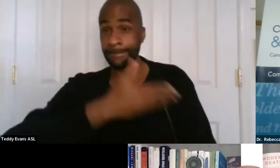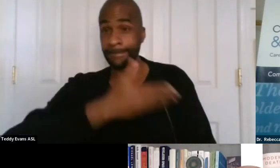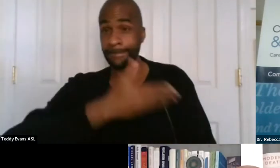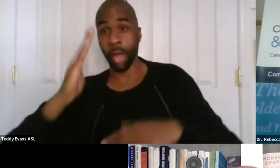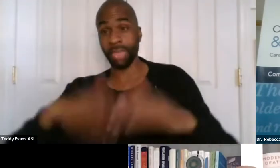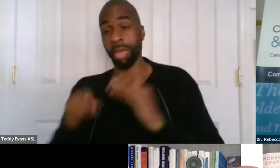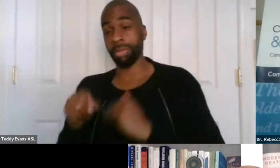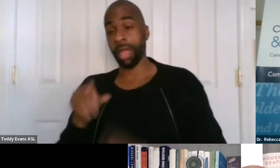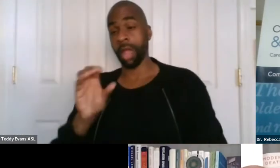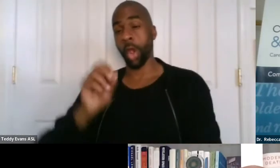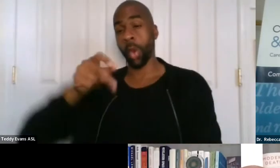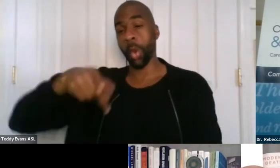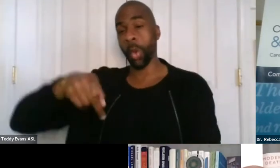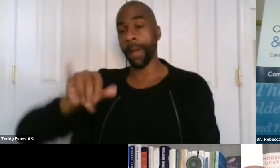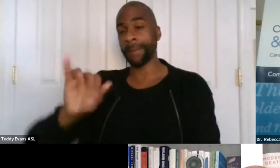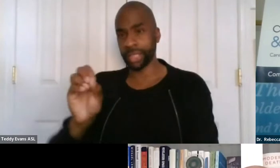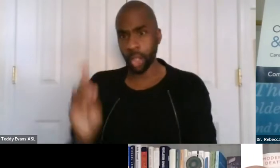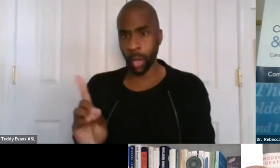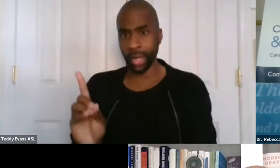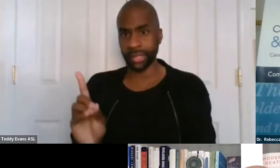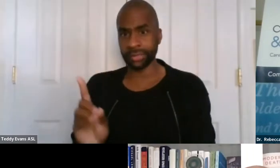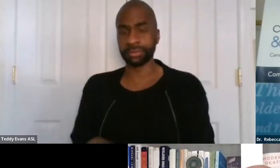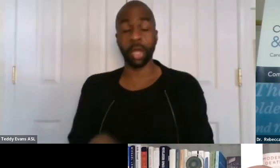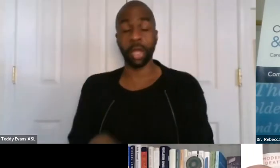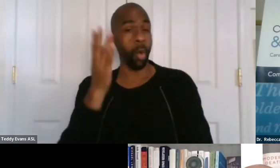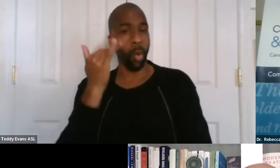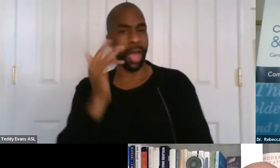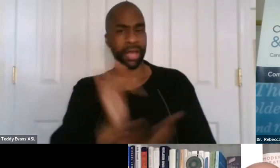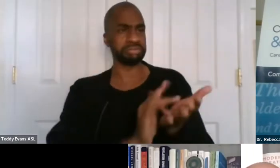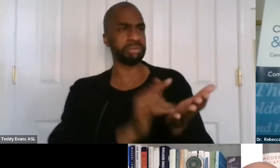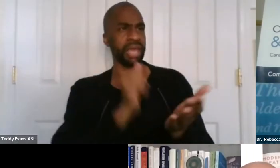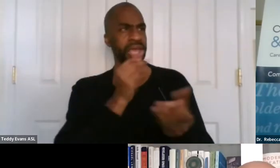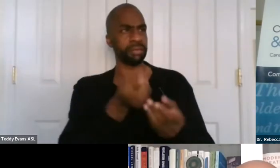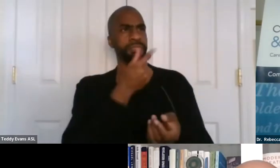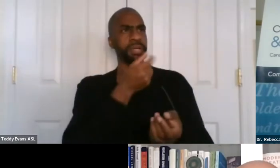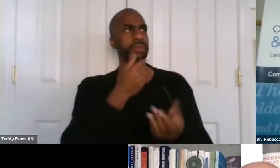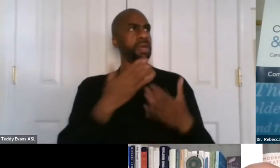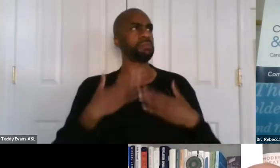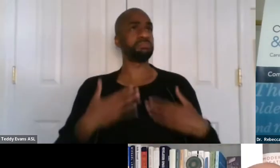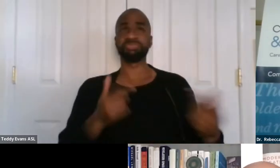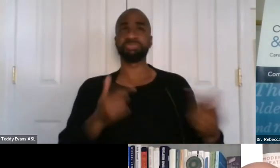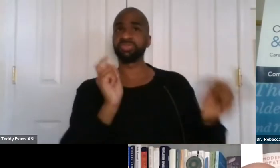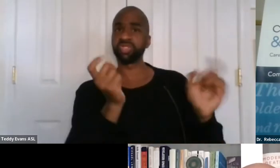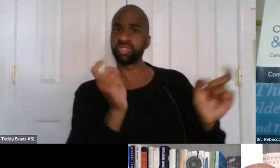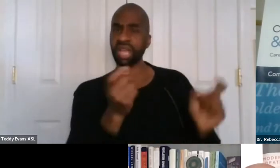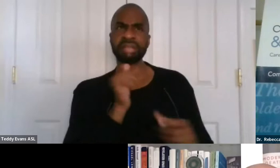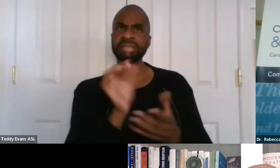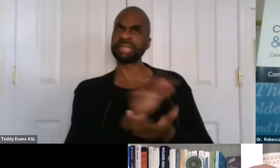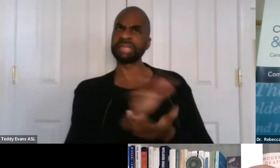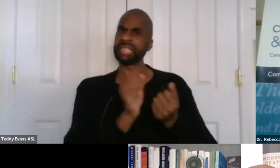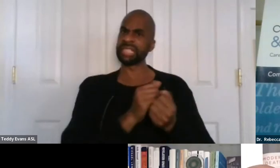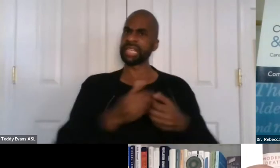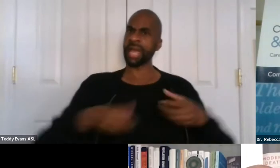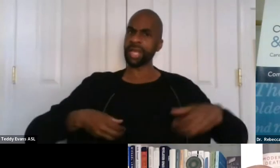pain. Having said that, these are individual decisions. All of these medications, even something like ibuprofen